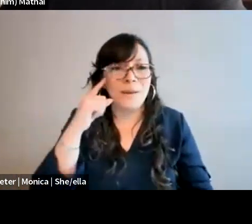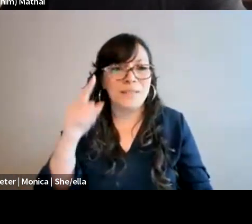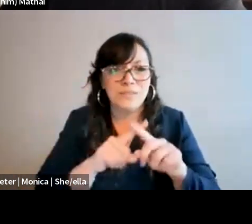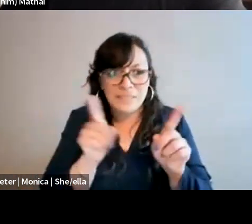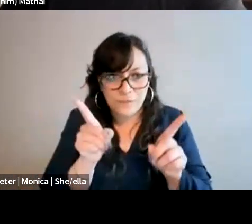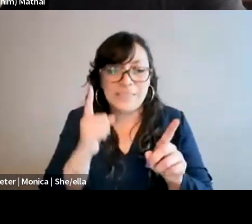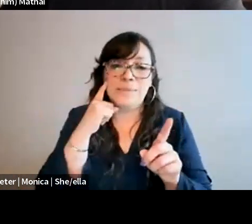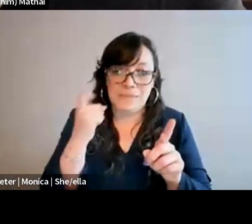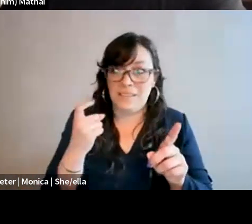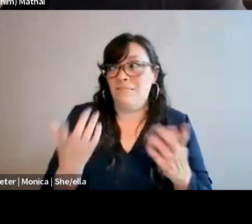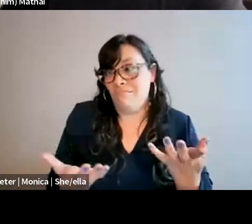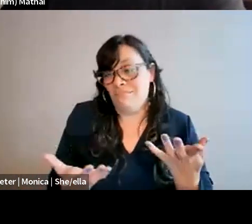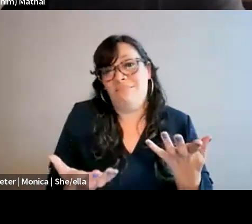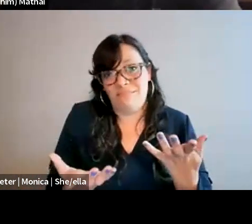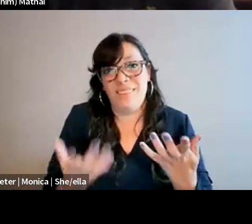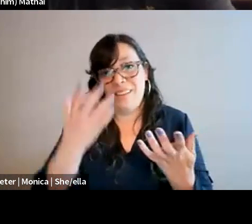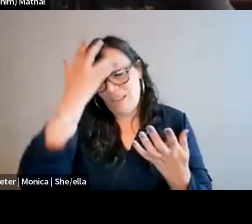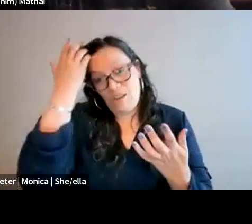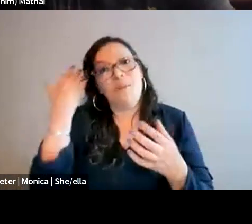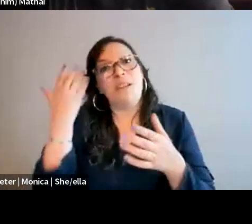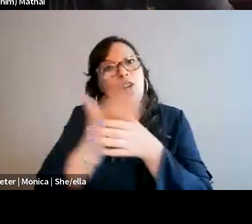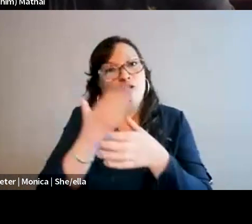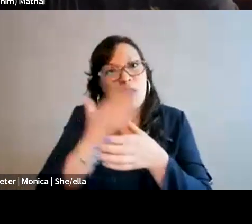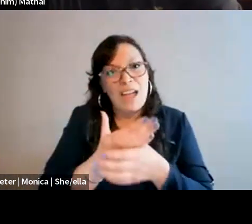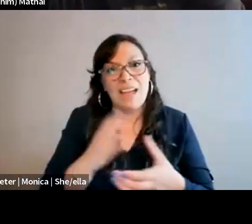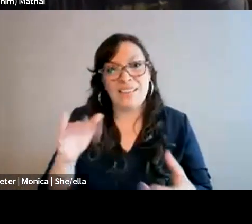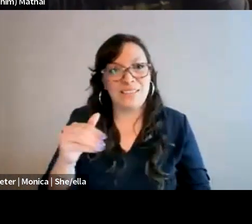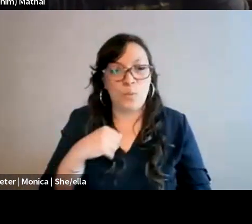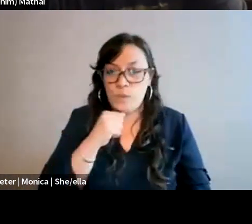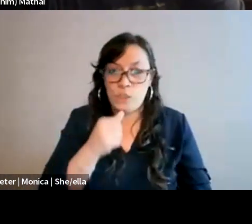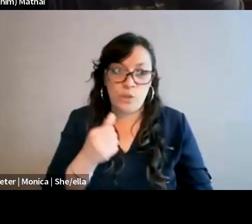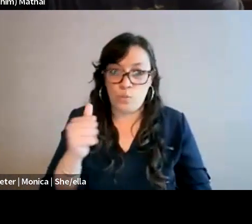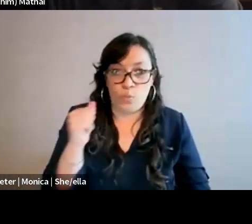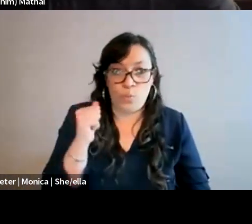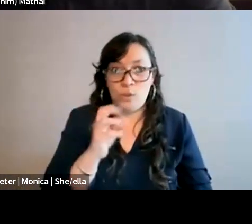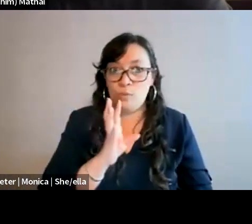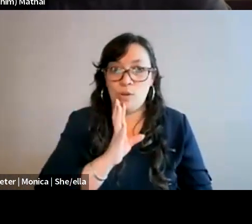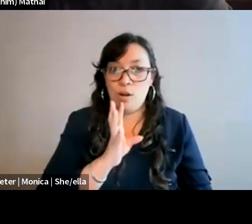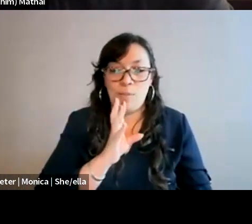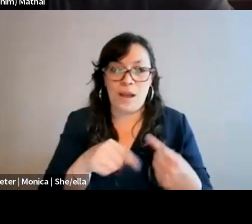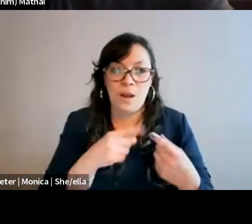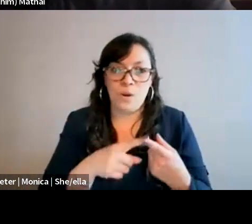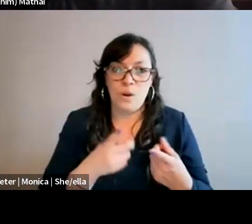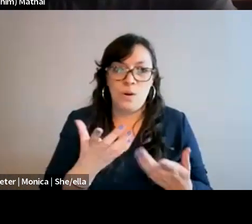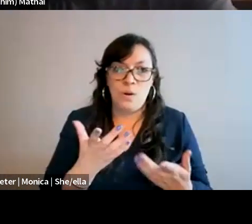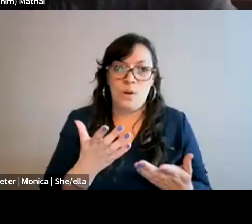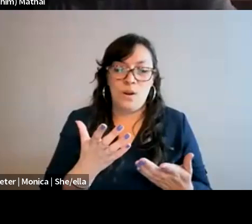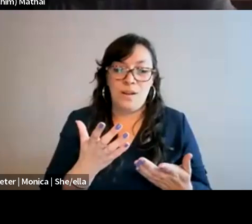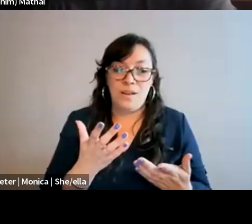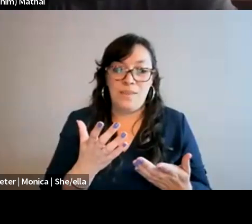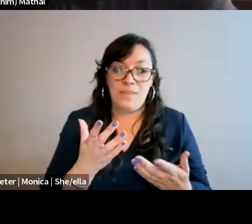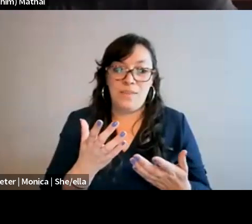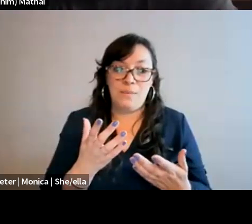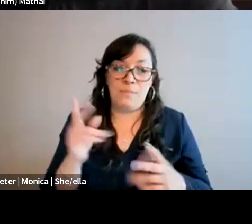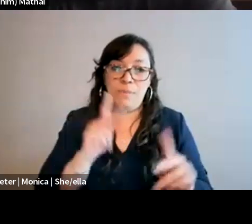That's because maybe they're being harassed. Like, for example, we don't talk about, particularly housed people don't talk about, the housed